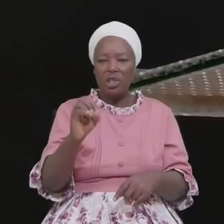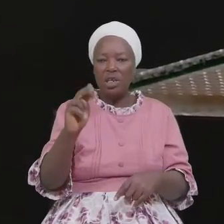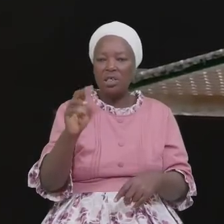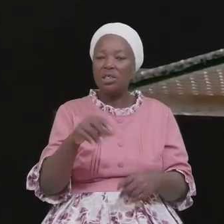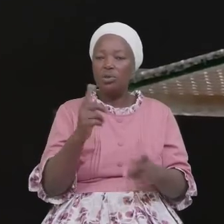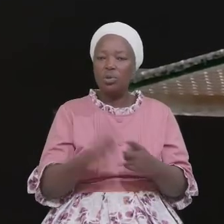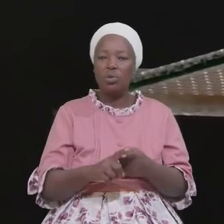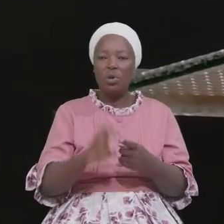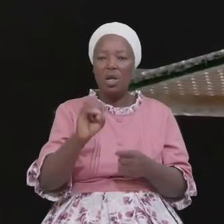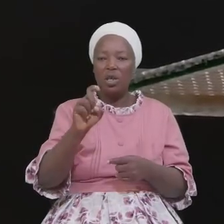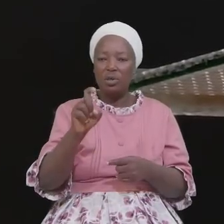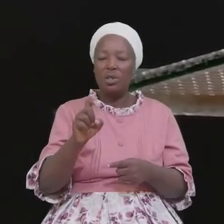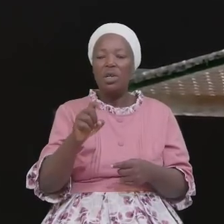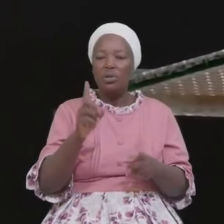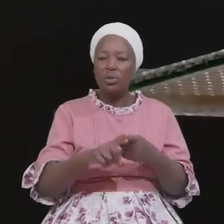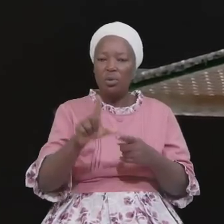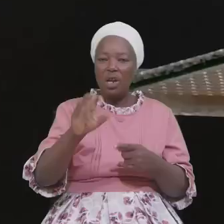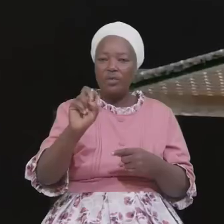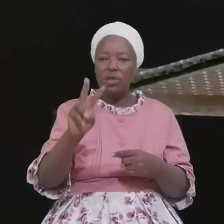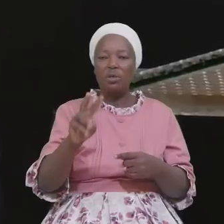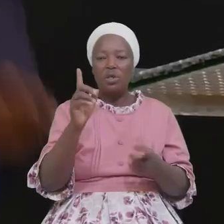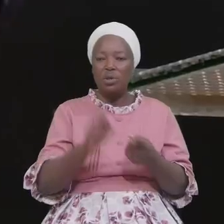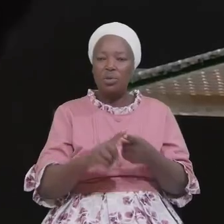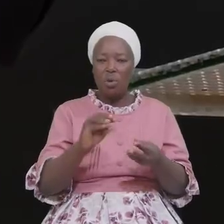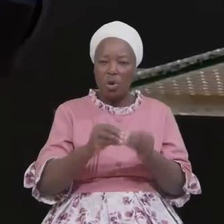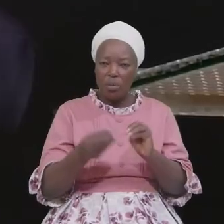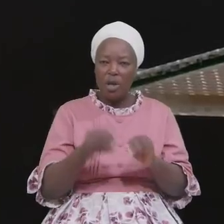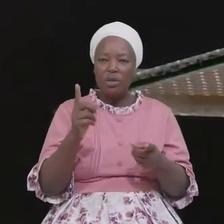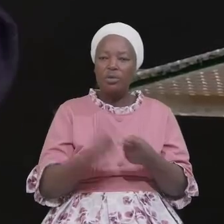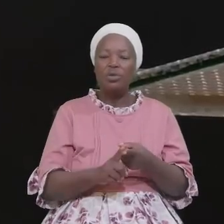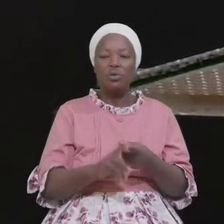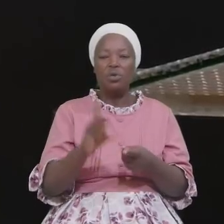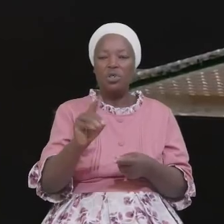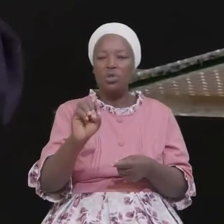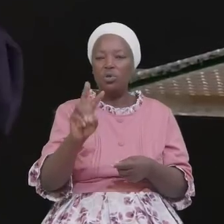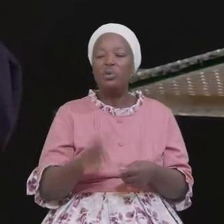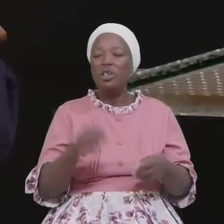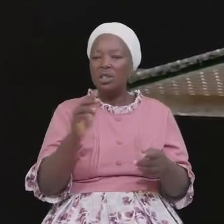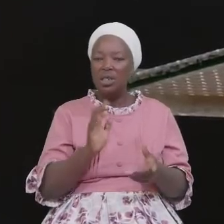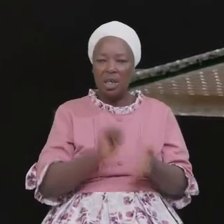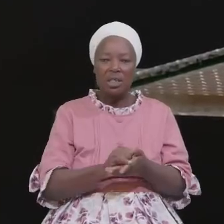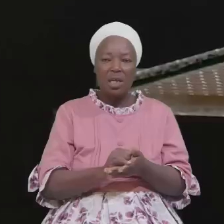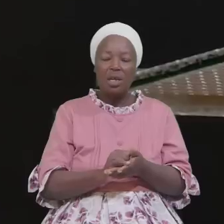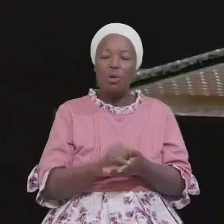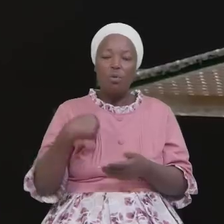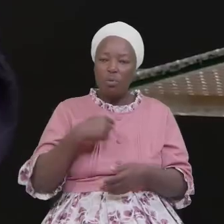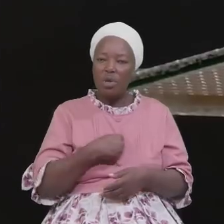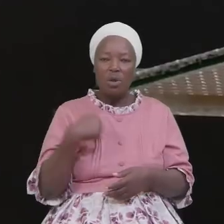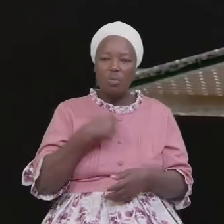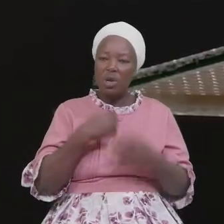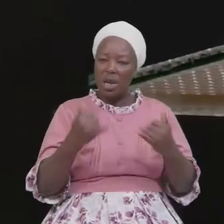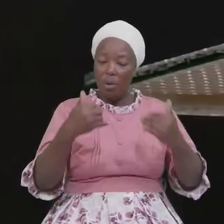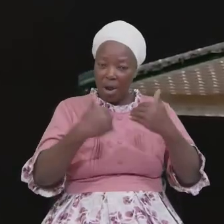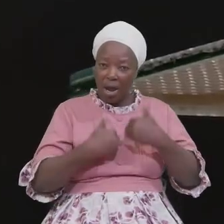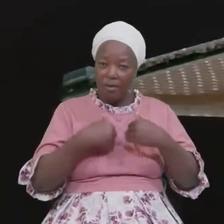Exodus to Leviticus to Numbers to Deuteronomy. That's all he had. We now have all